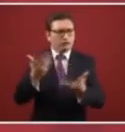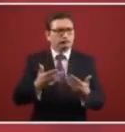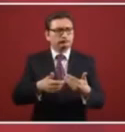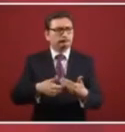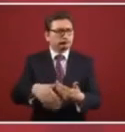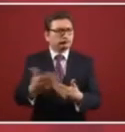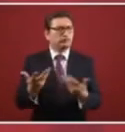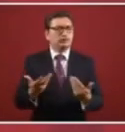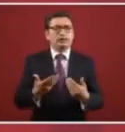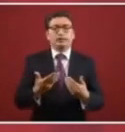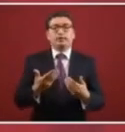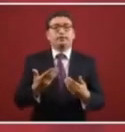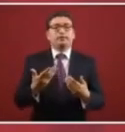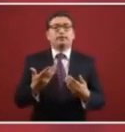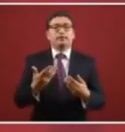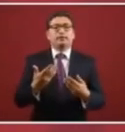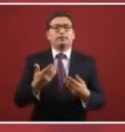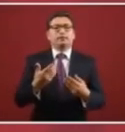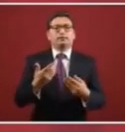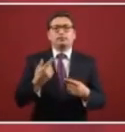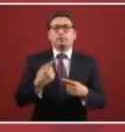pone por delante